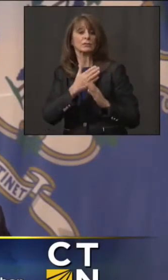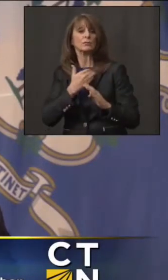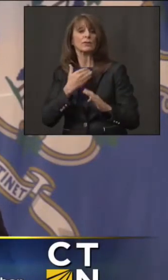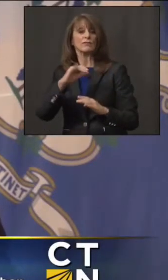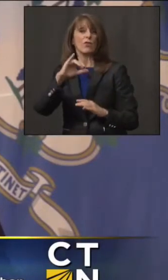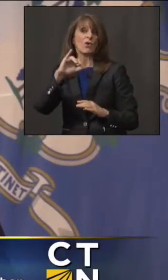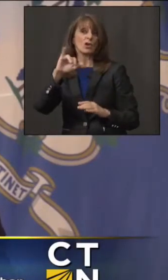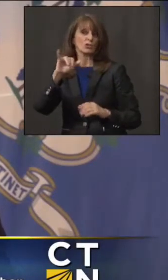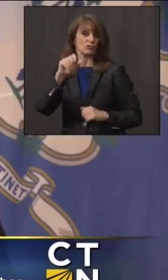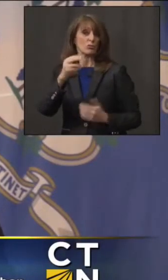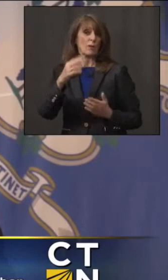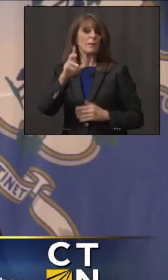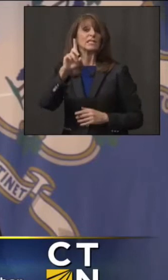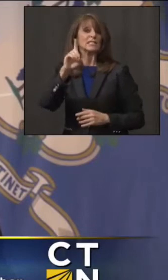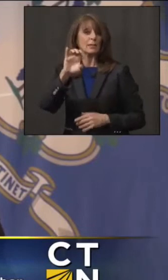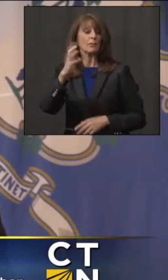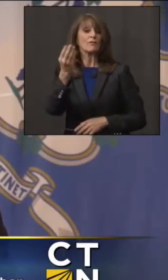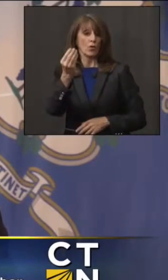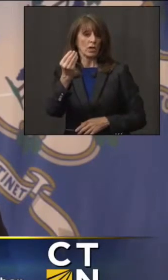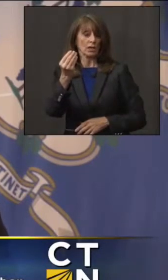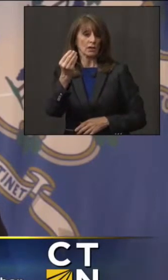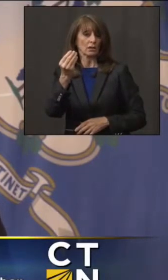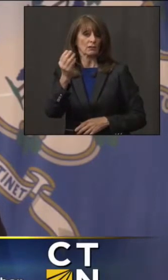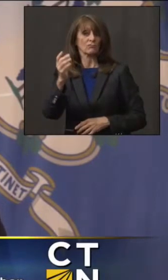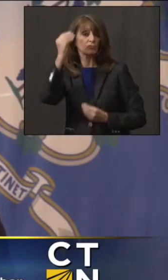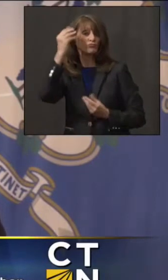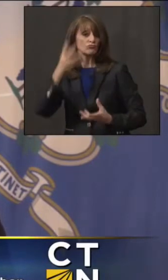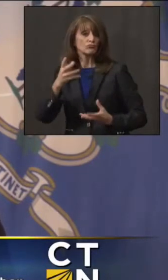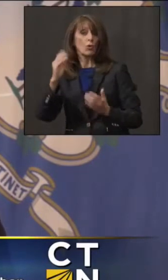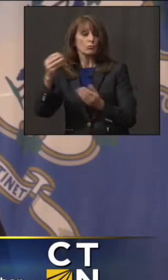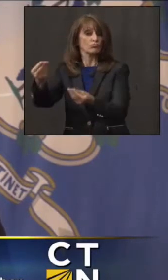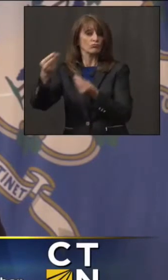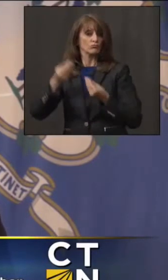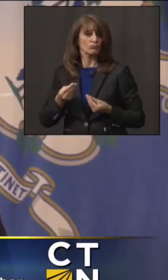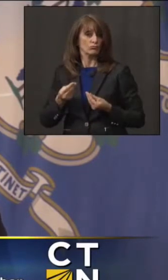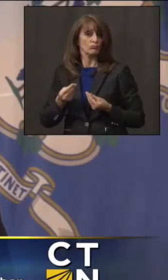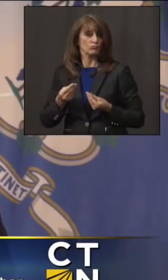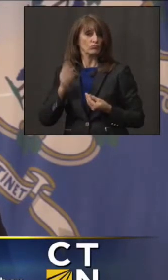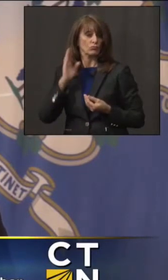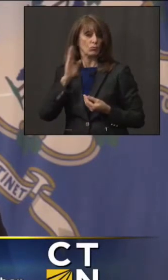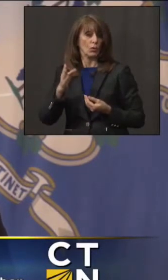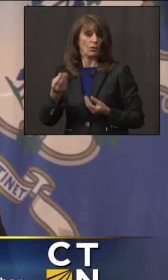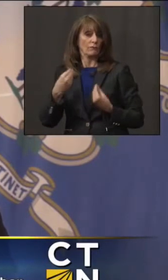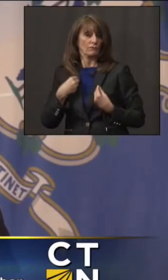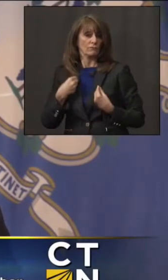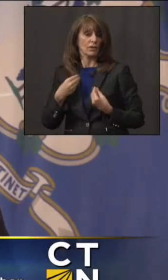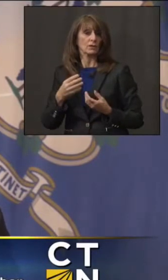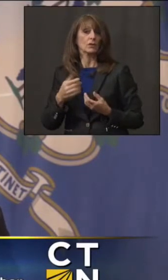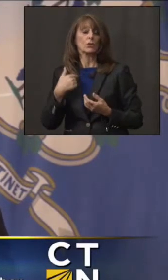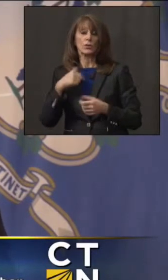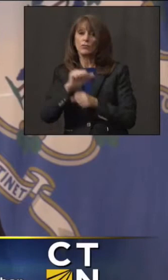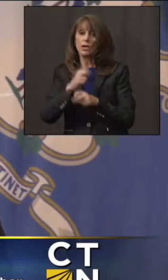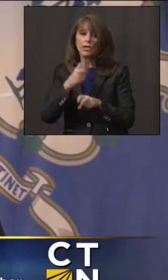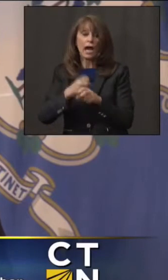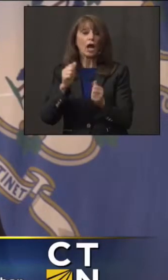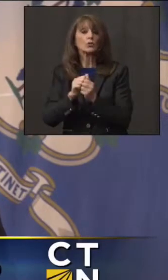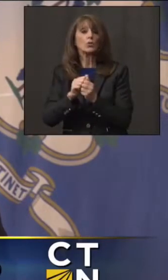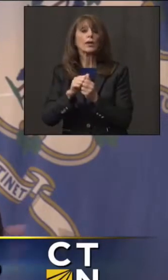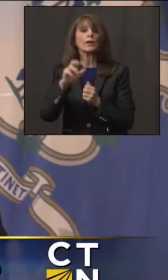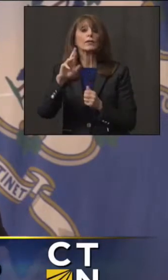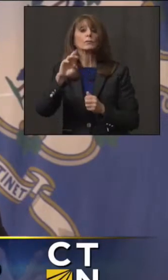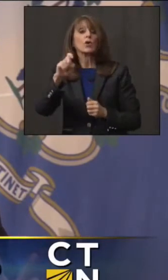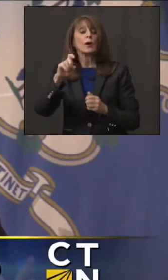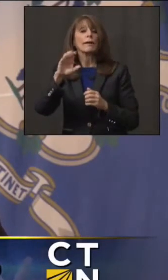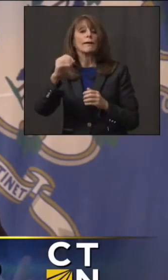of December. December 14th is a date they're hoping for Pfizer. We've worked very hard with CVS and